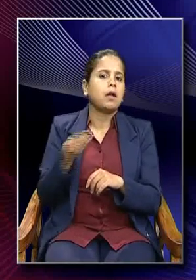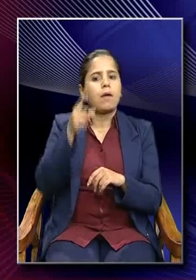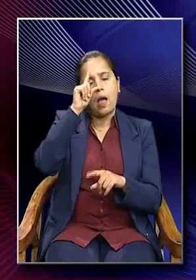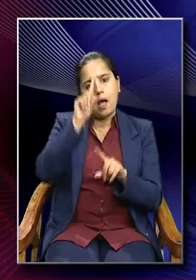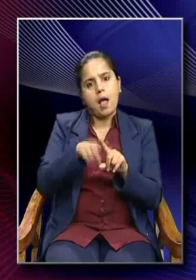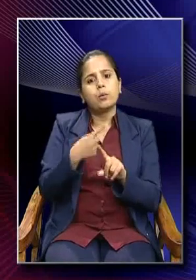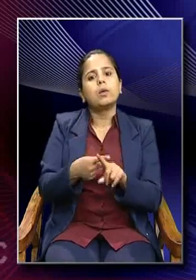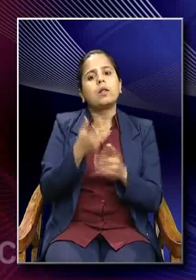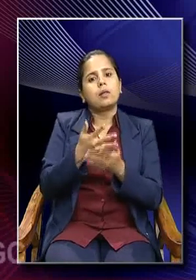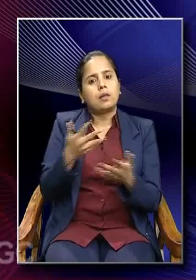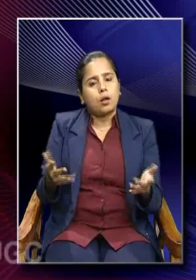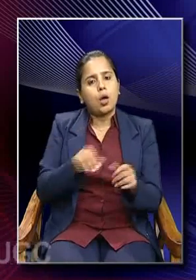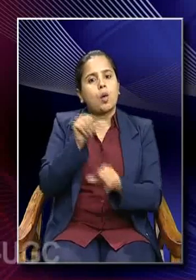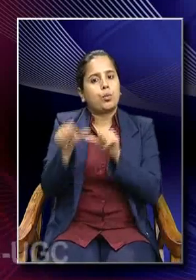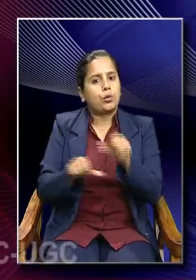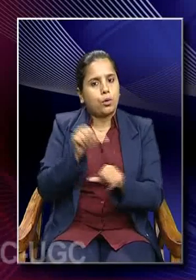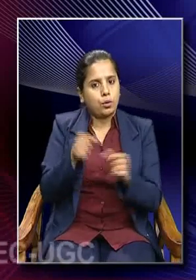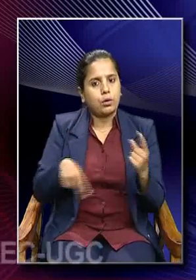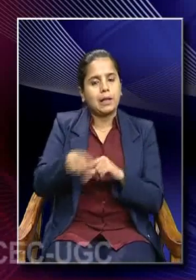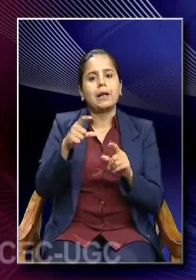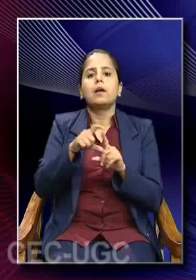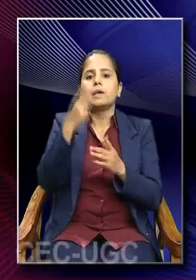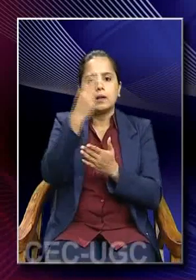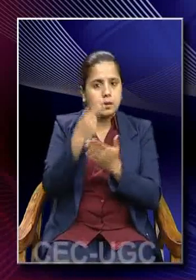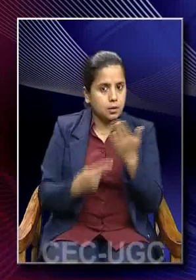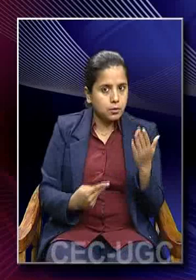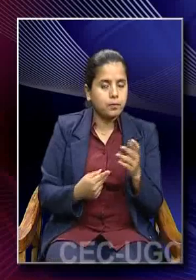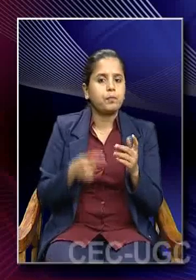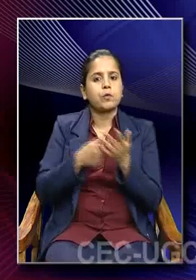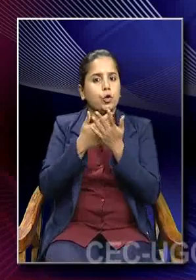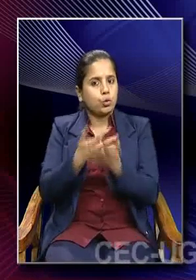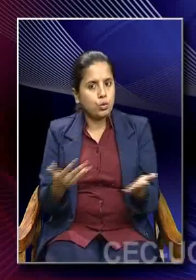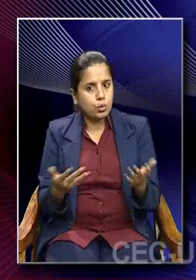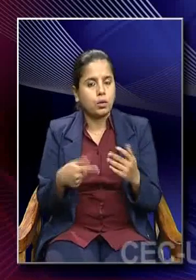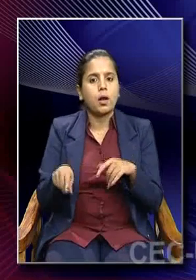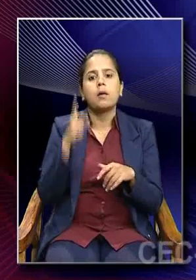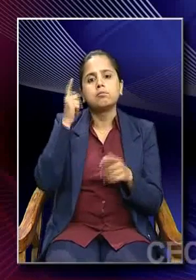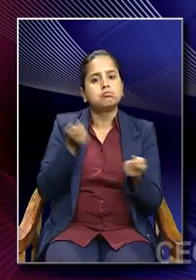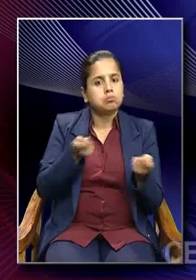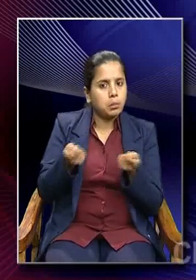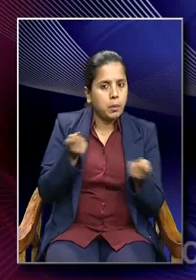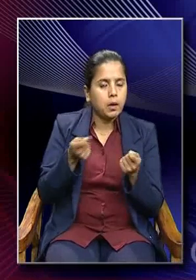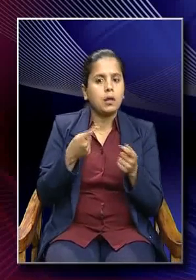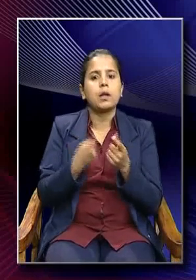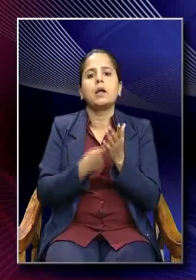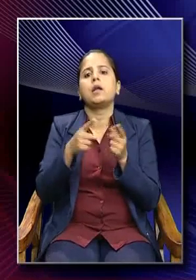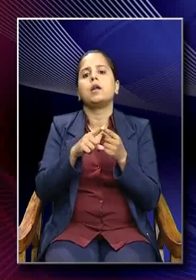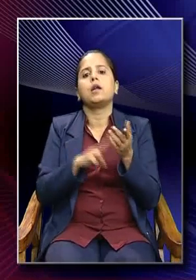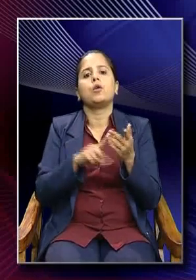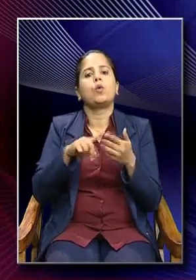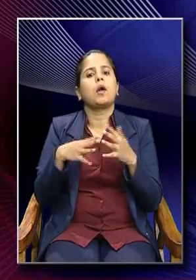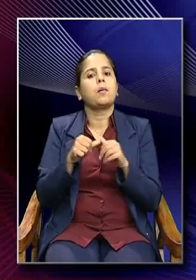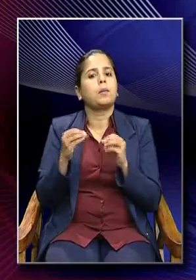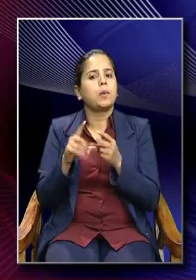the product and processes and design, the resources, the management, renewable technologies,